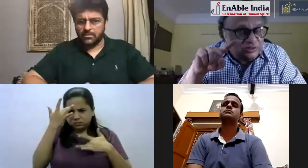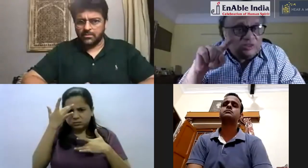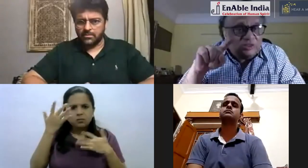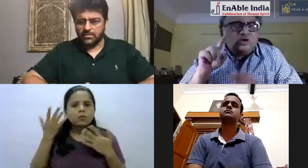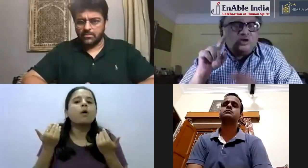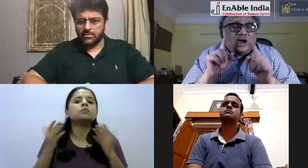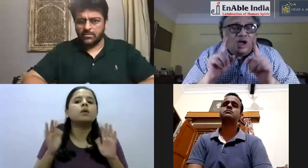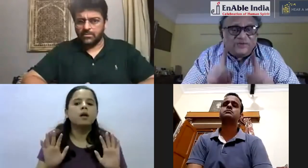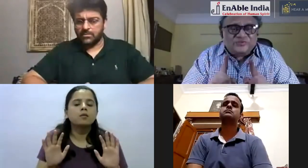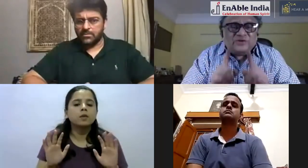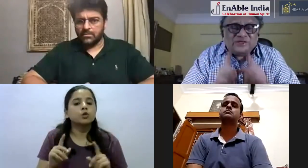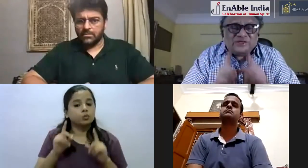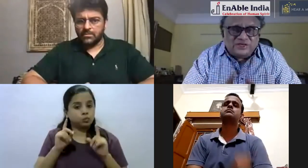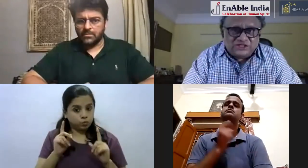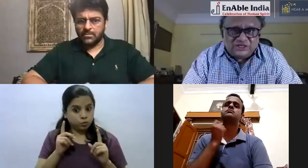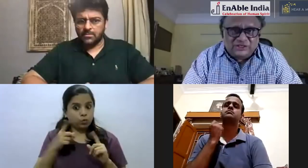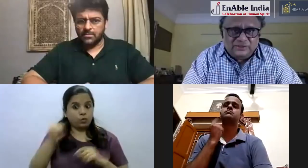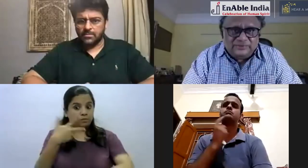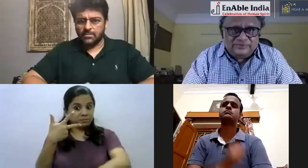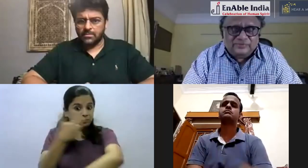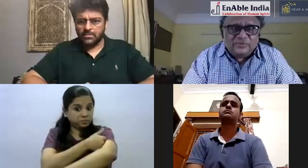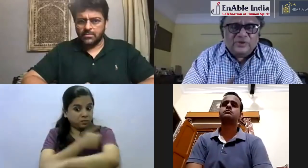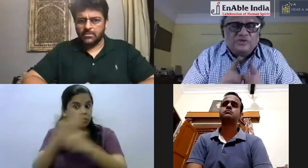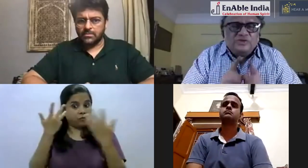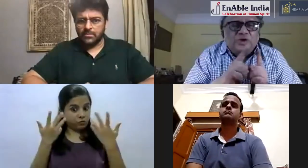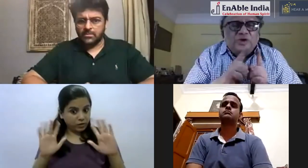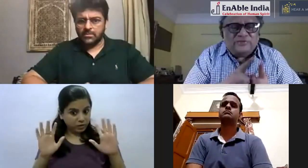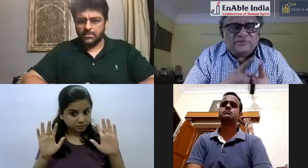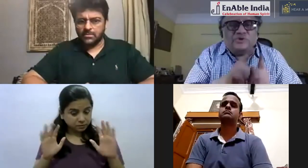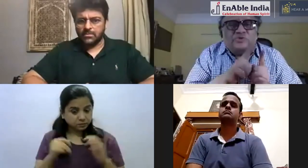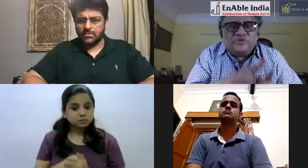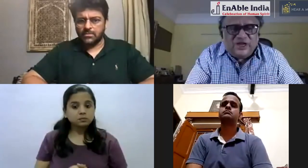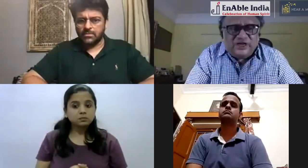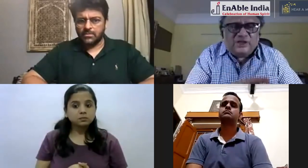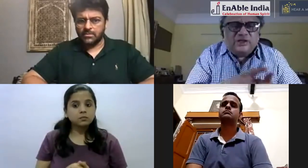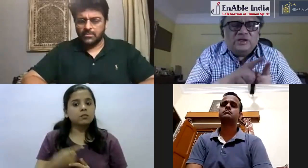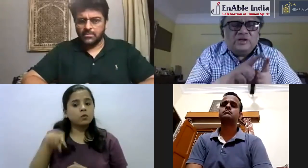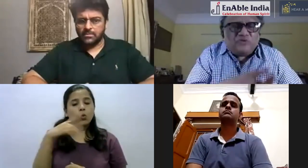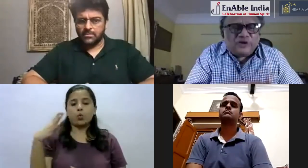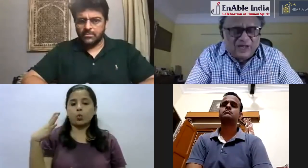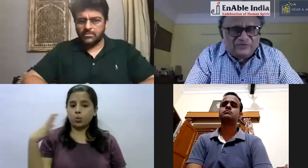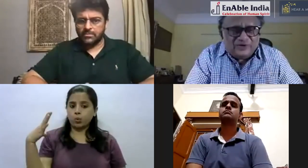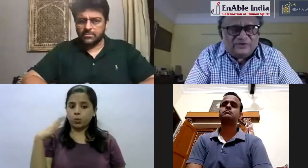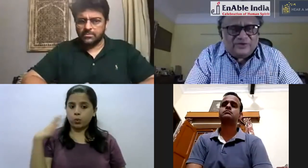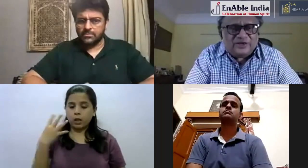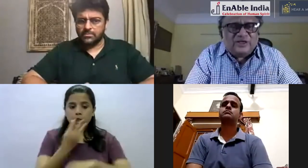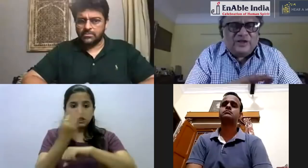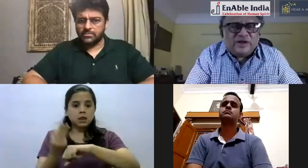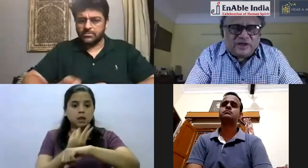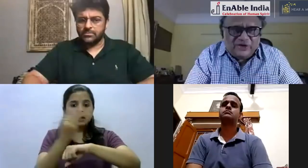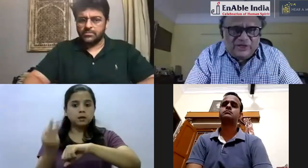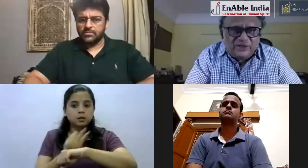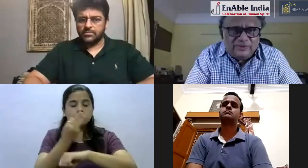Hence, after vaccination, you have to wait for half an hour